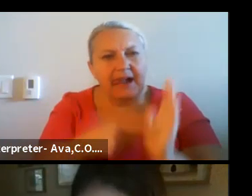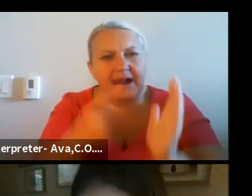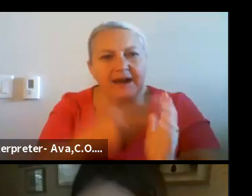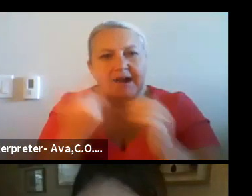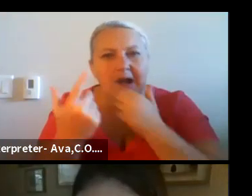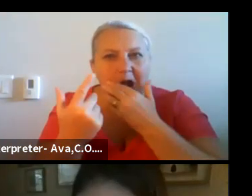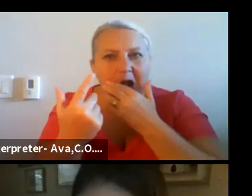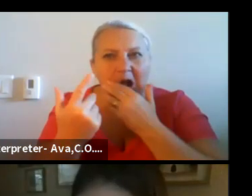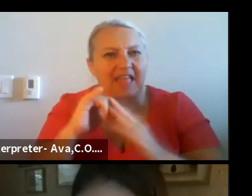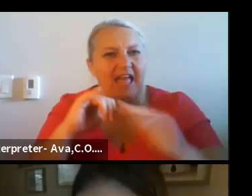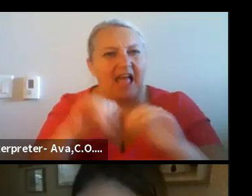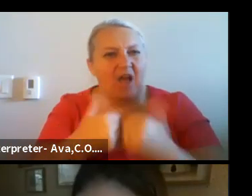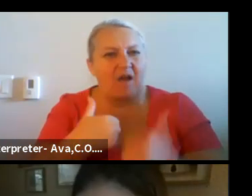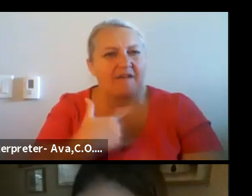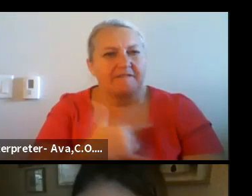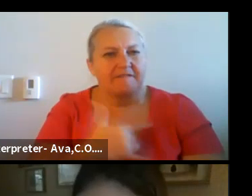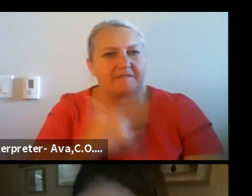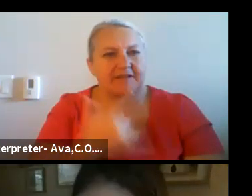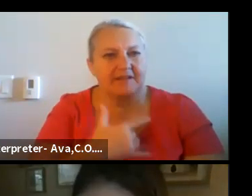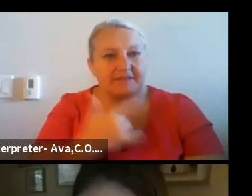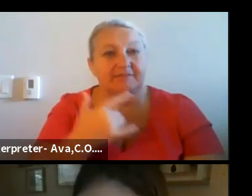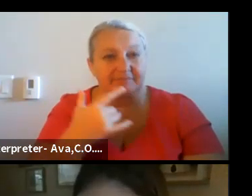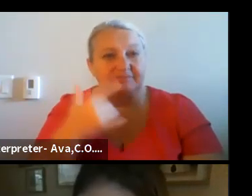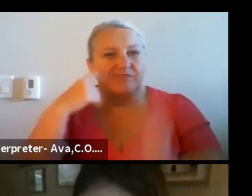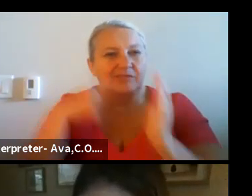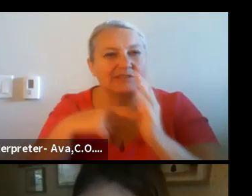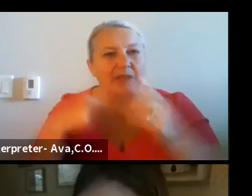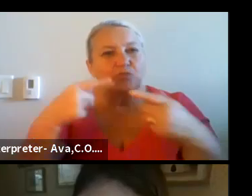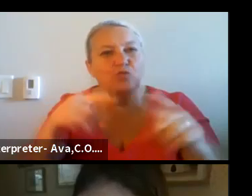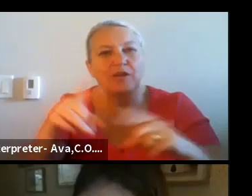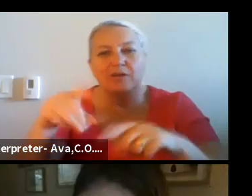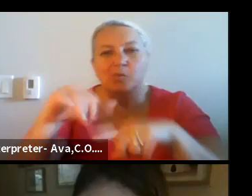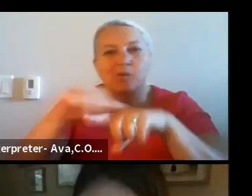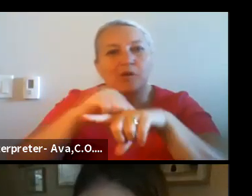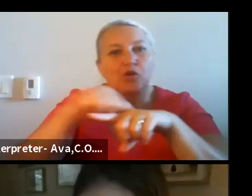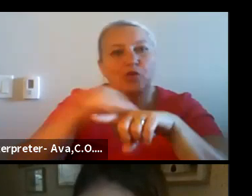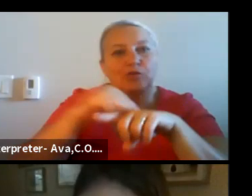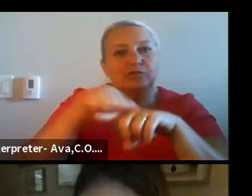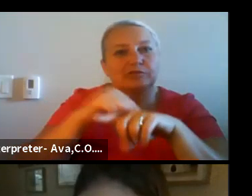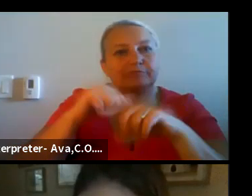like ableist rehearsals, where